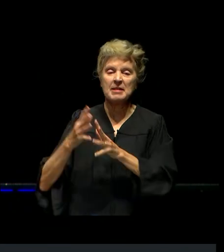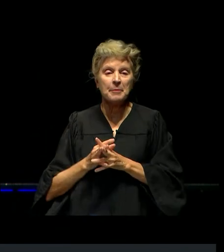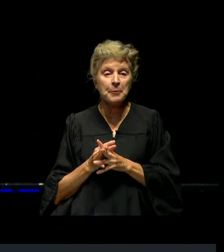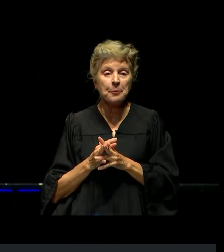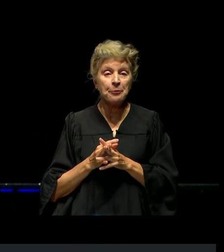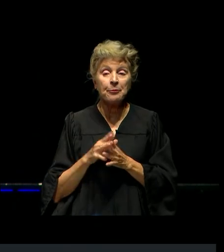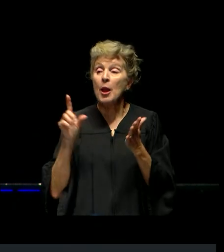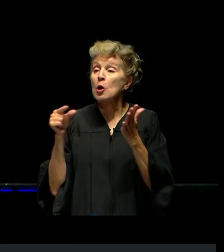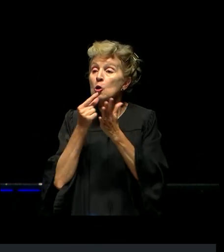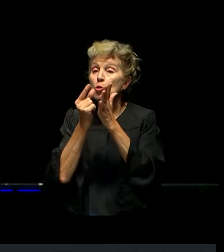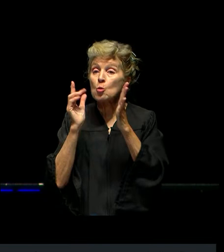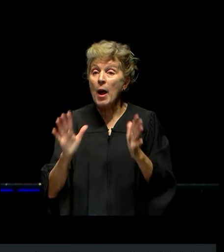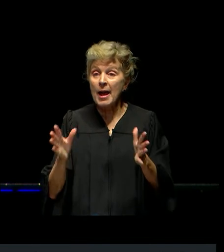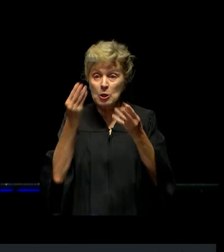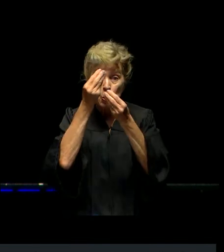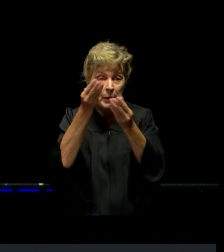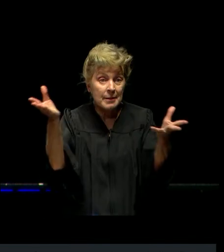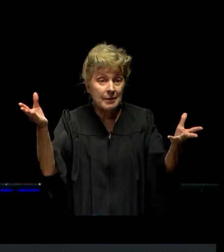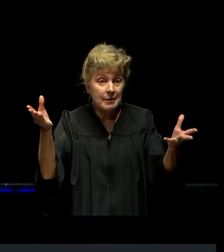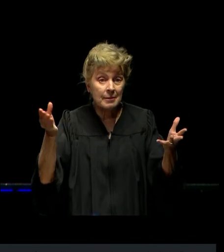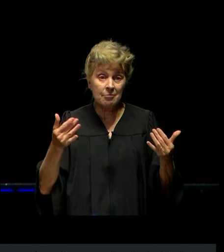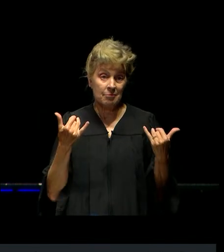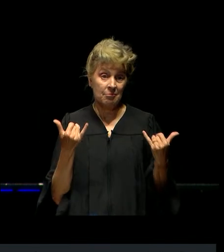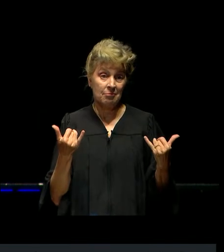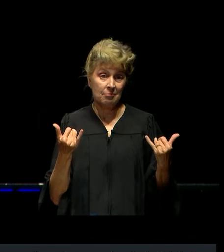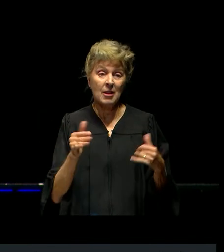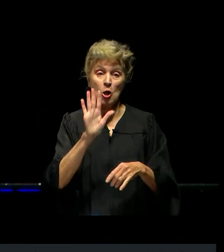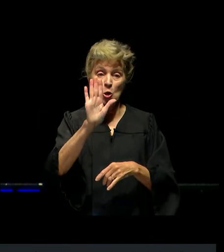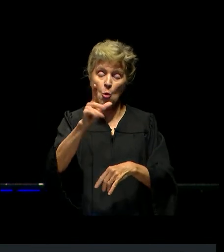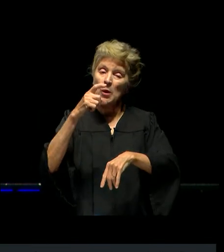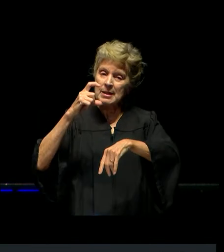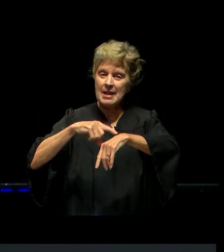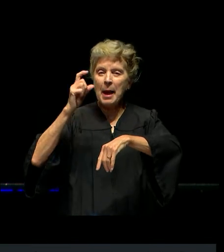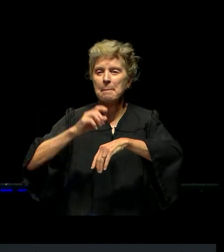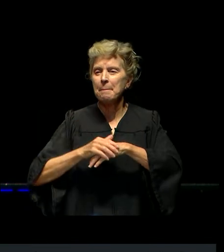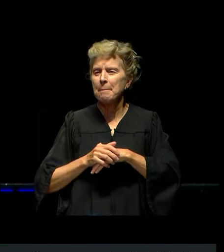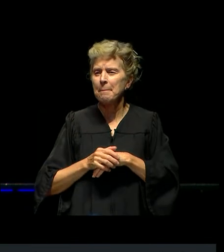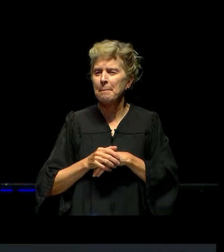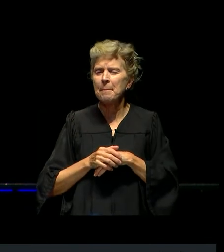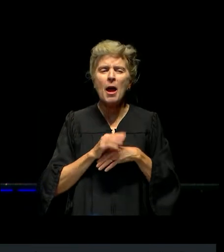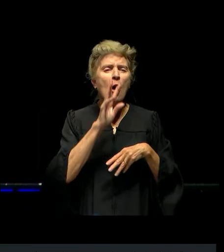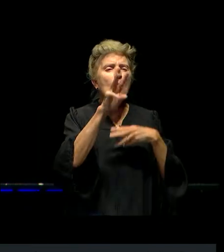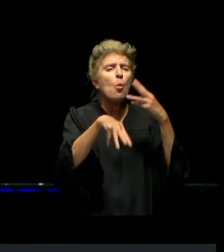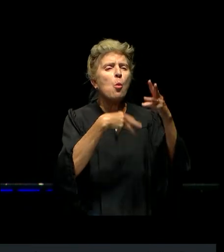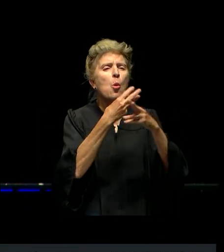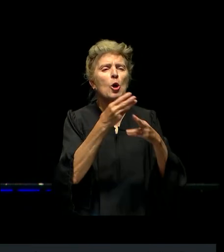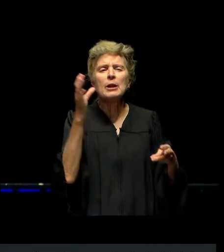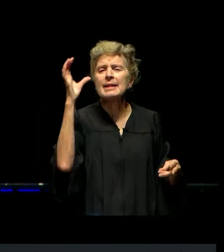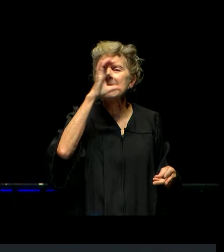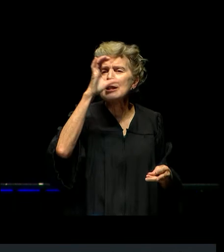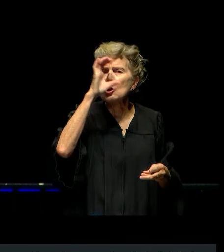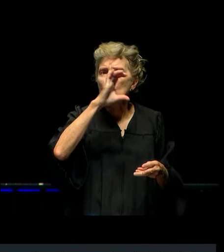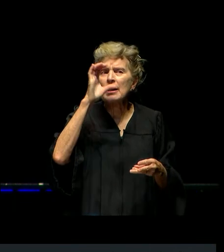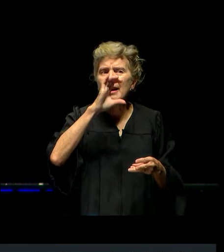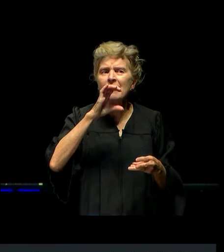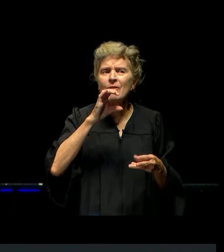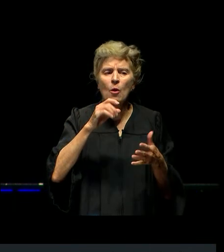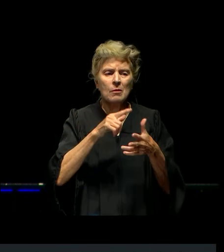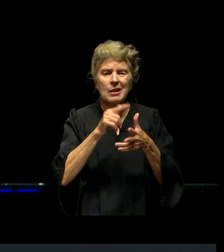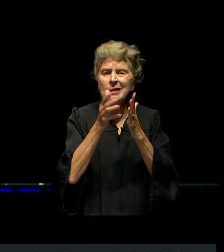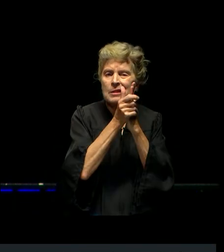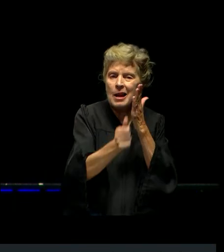our graduates, this is your time. You have what the world is looking for: